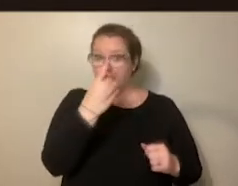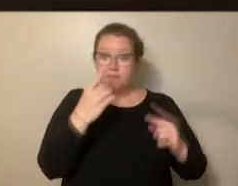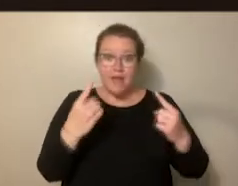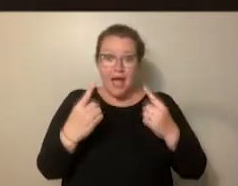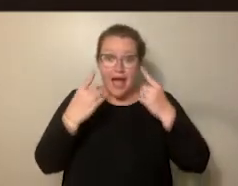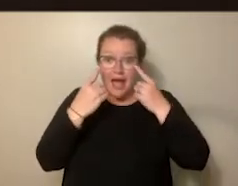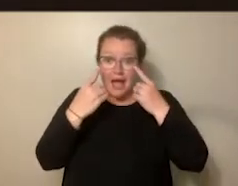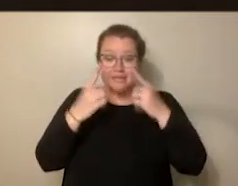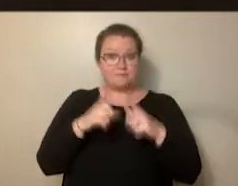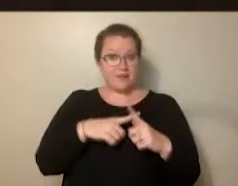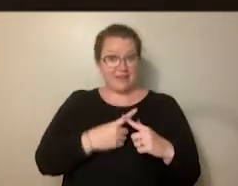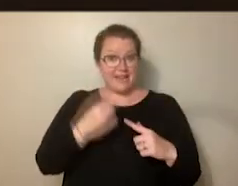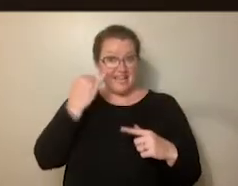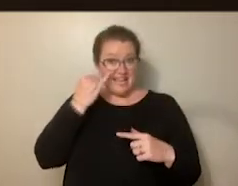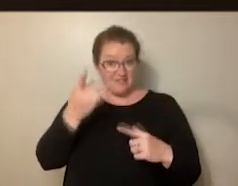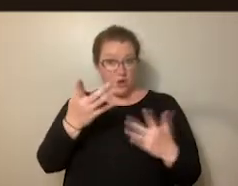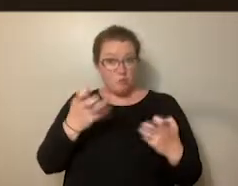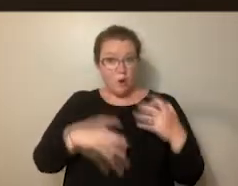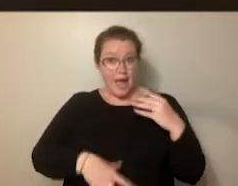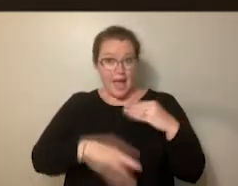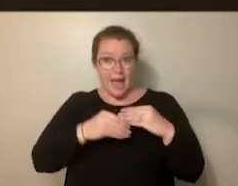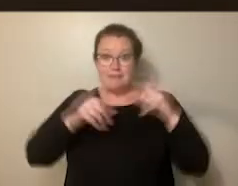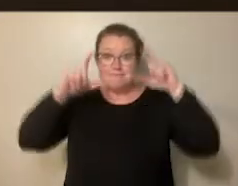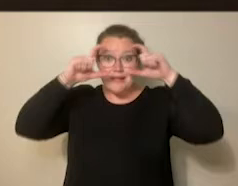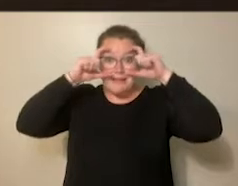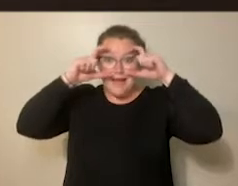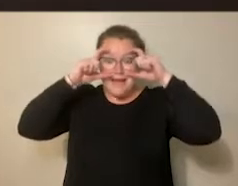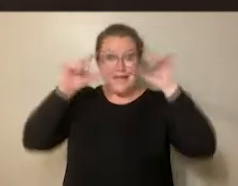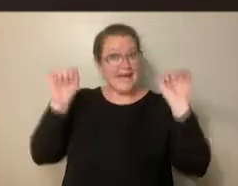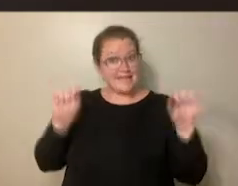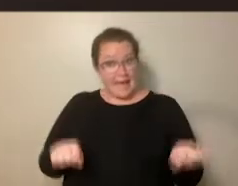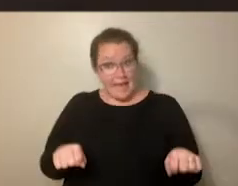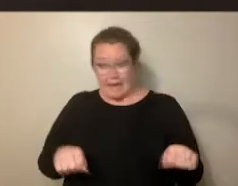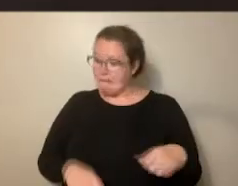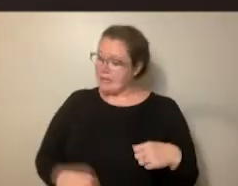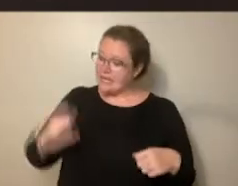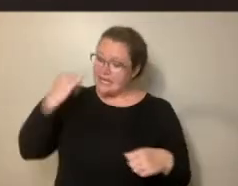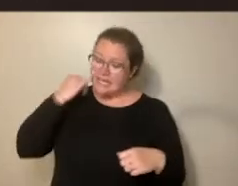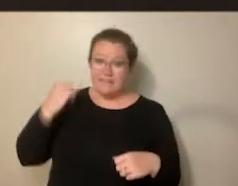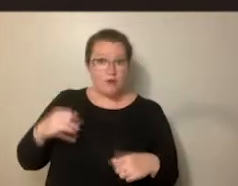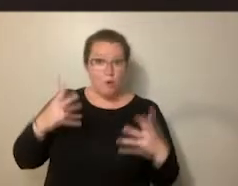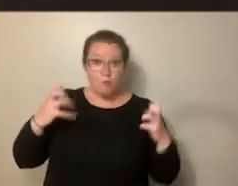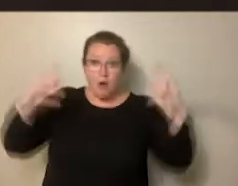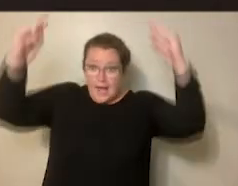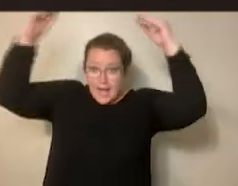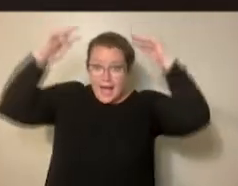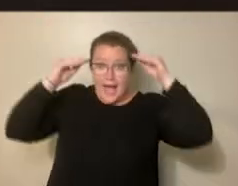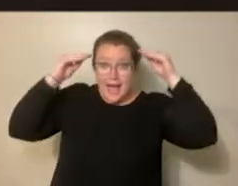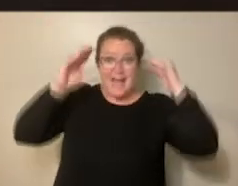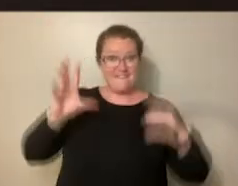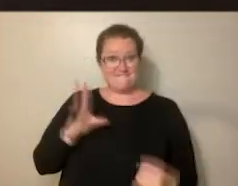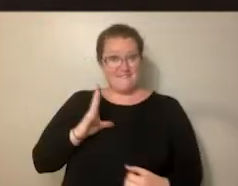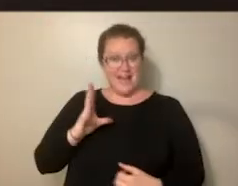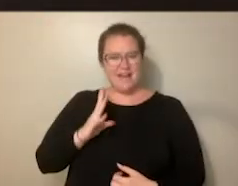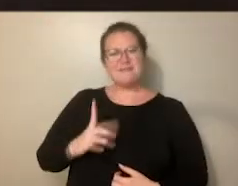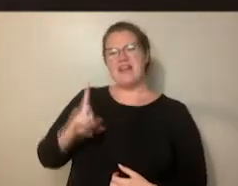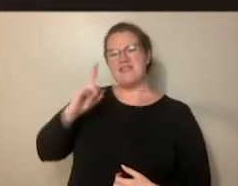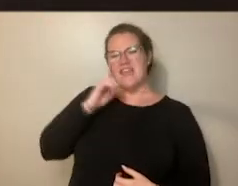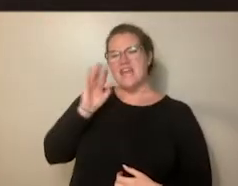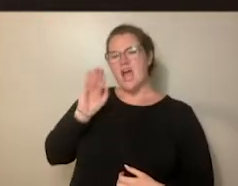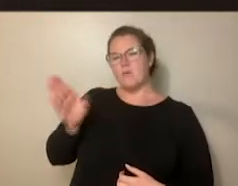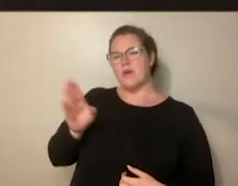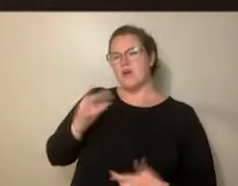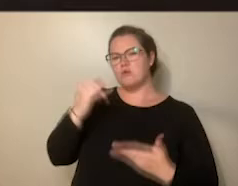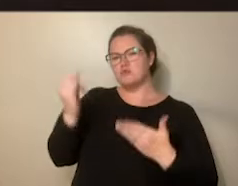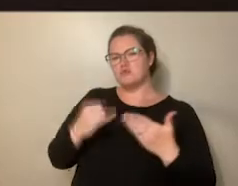And if you want to give your cow glasses, that's cool. If you want to give your cow hats, that's all right with me. I think I'm going to give my